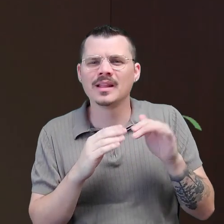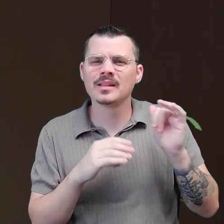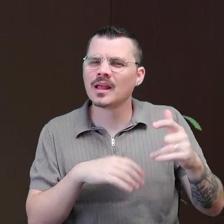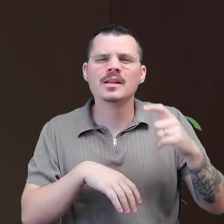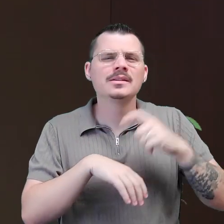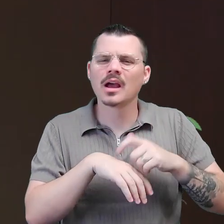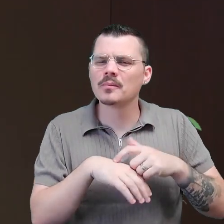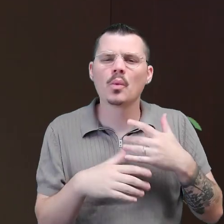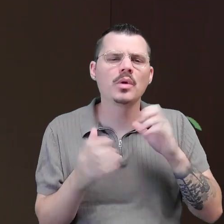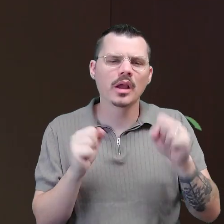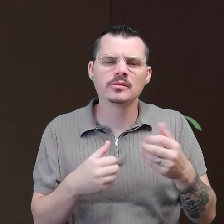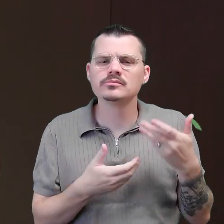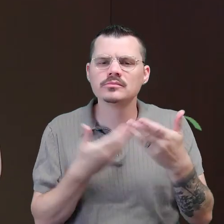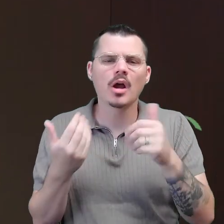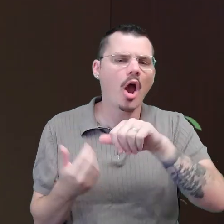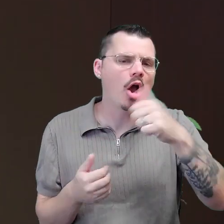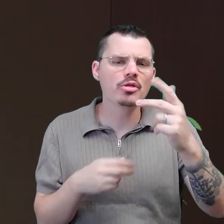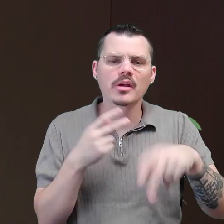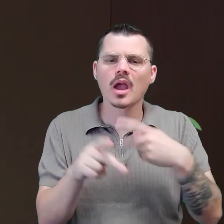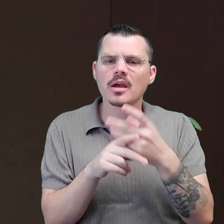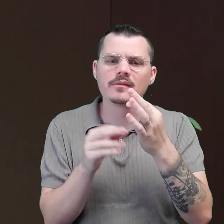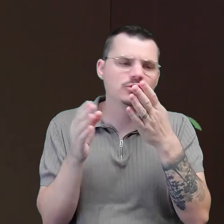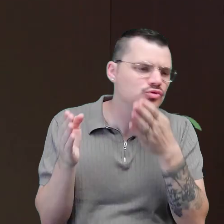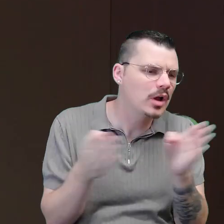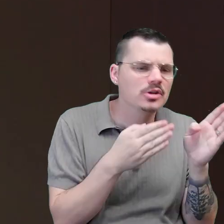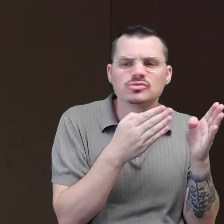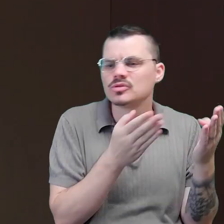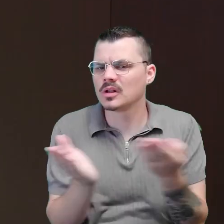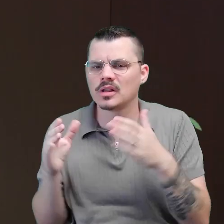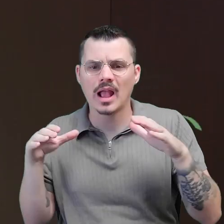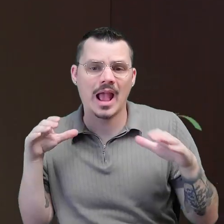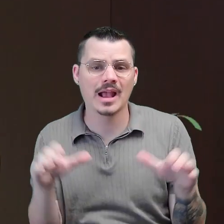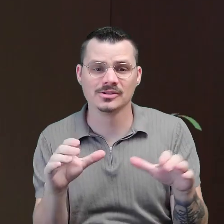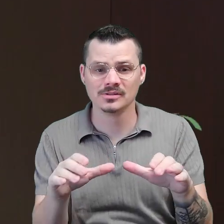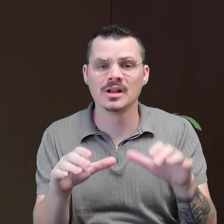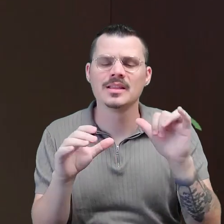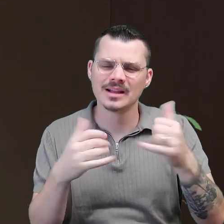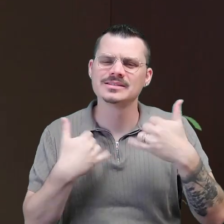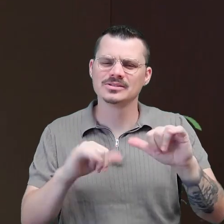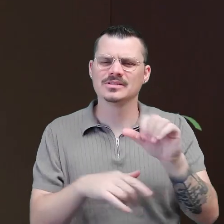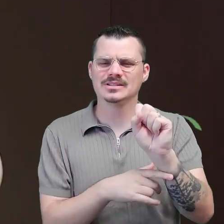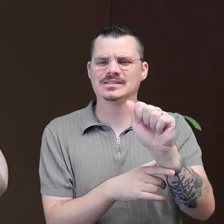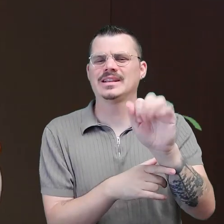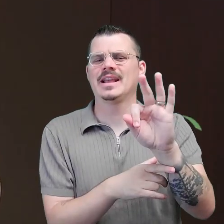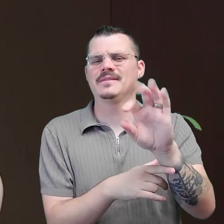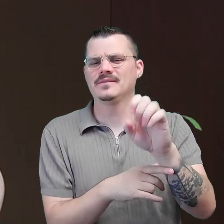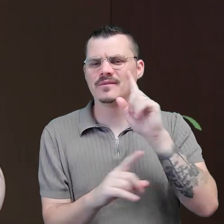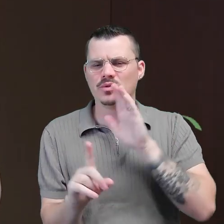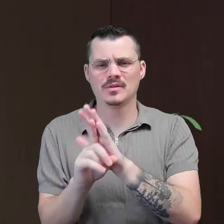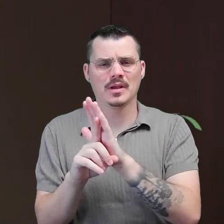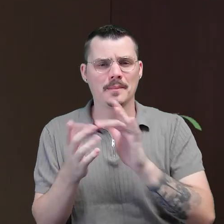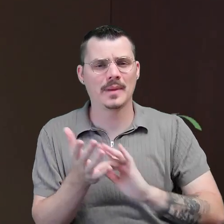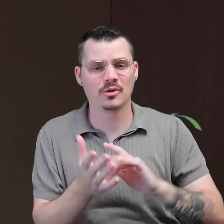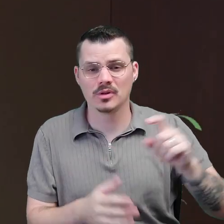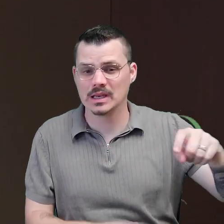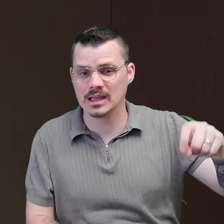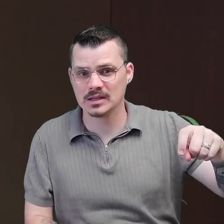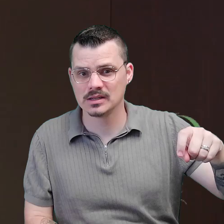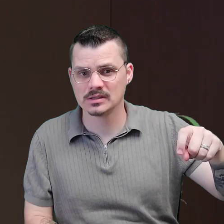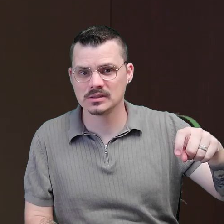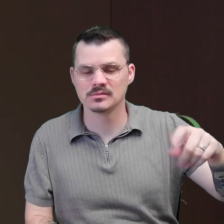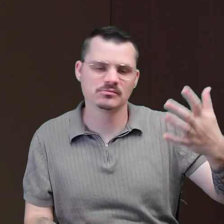to get all kinds of other distraction and action going on that's still safe in terms of the person's medical